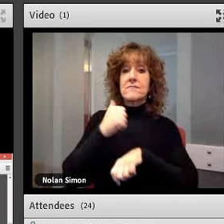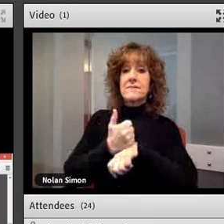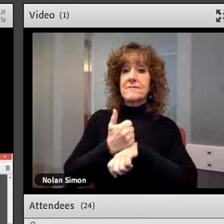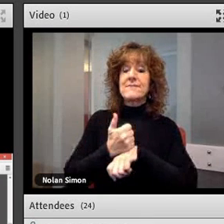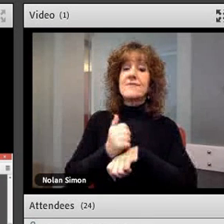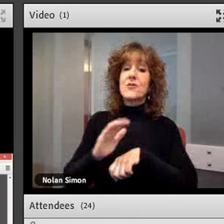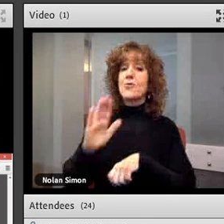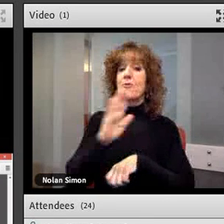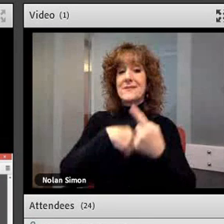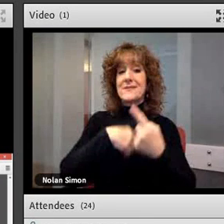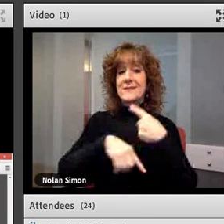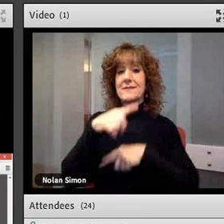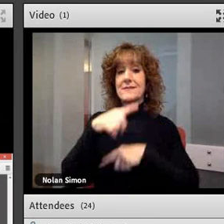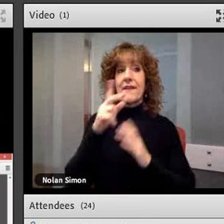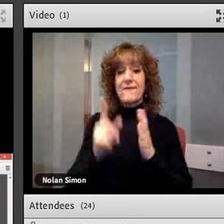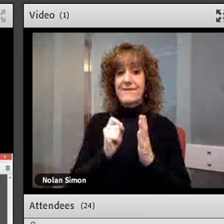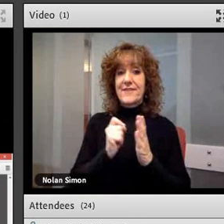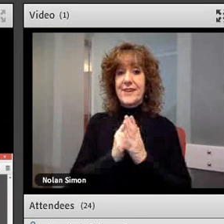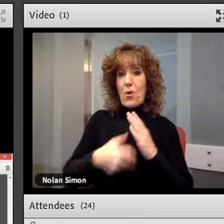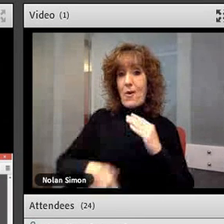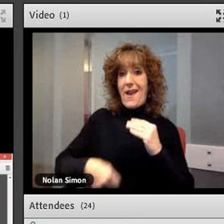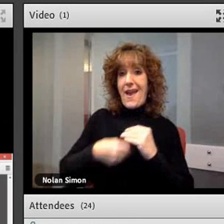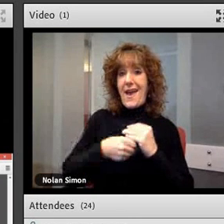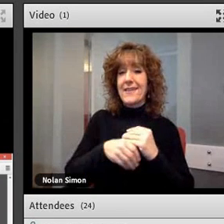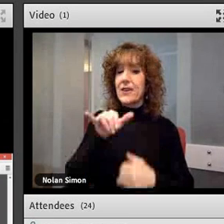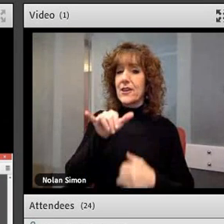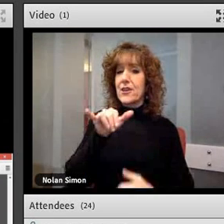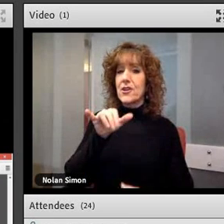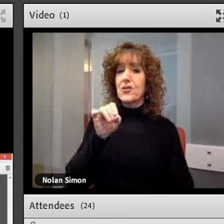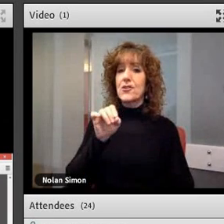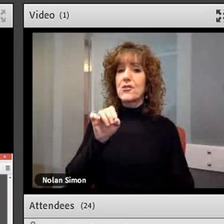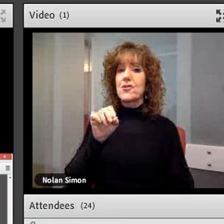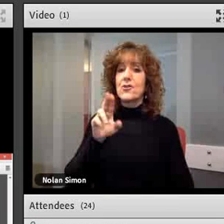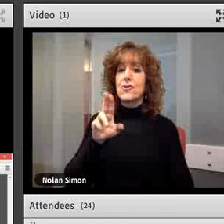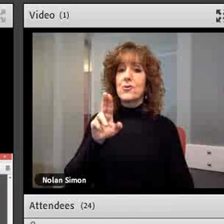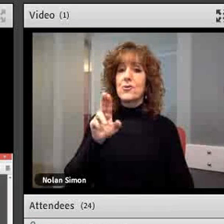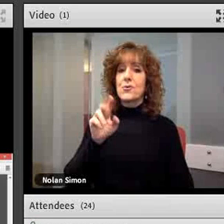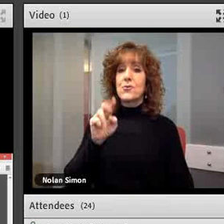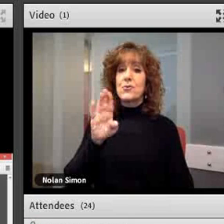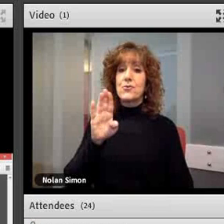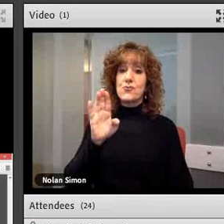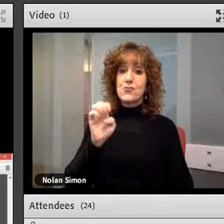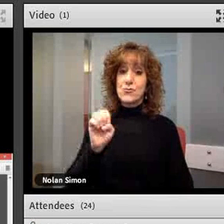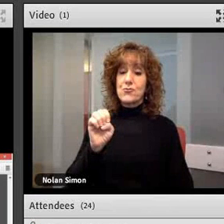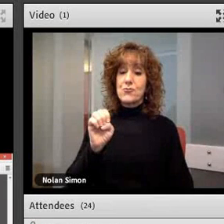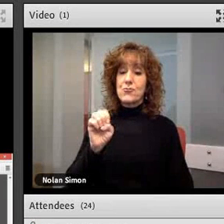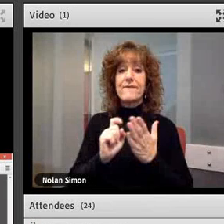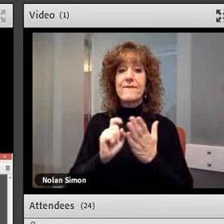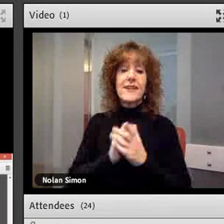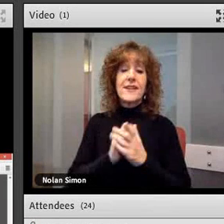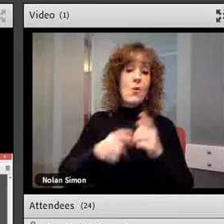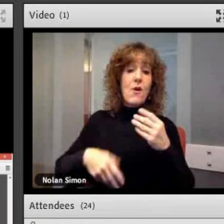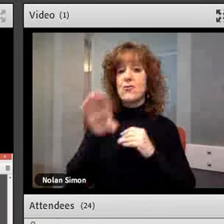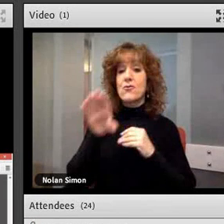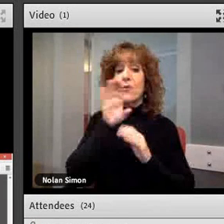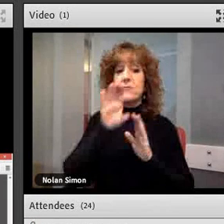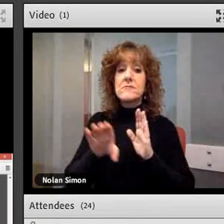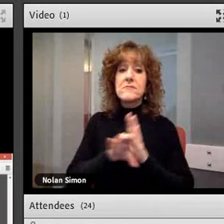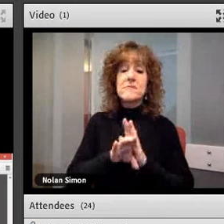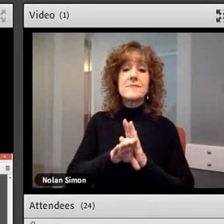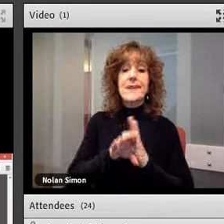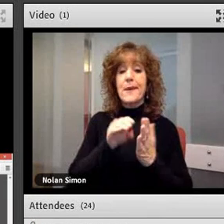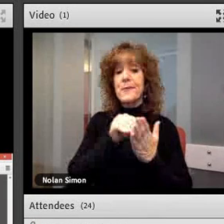sign video here, like a YouTube video, and you can also put in your own graphics. You can put what grade